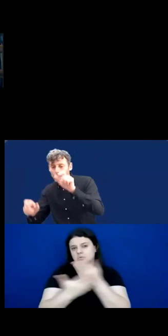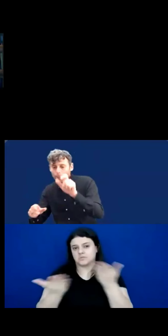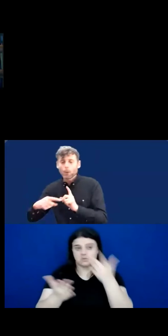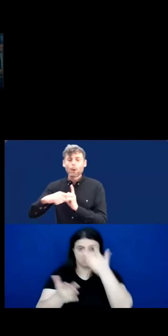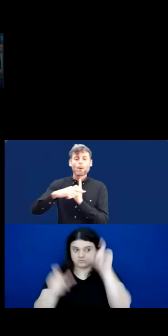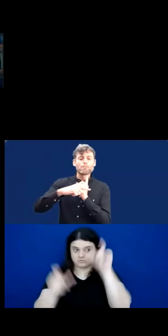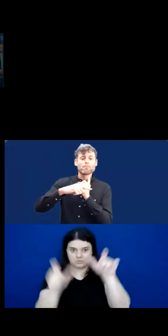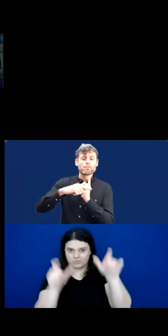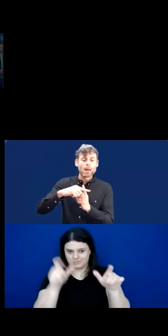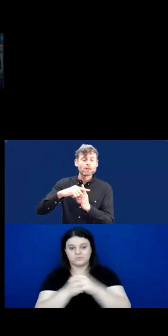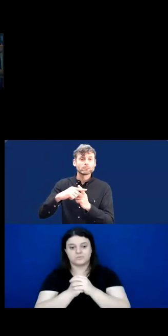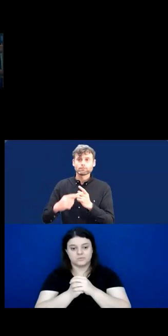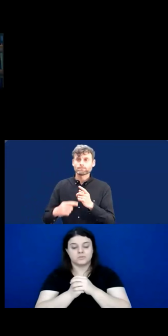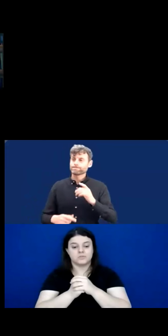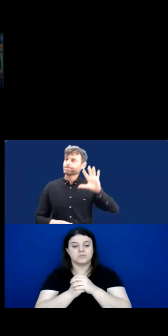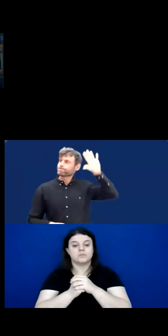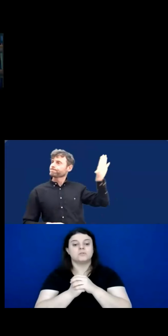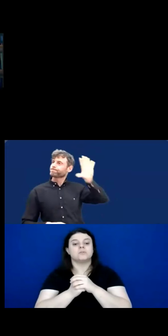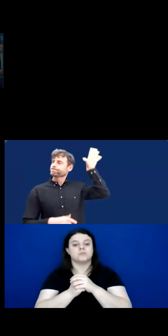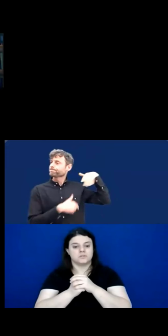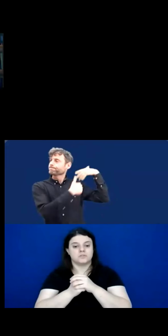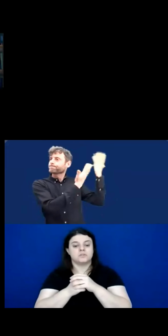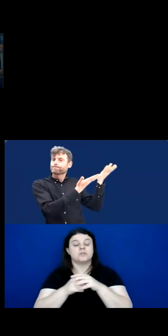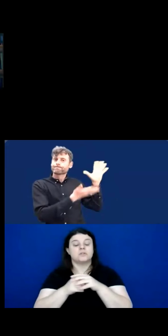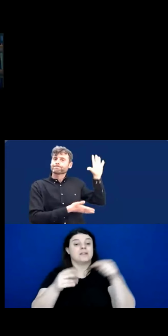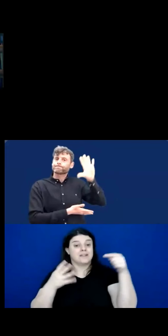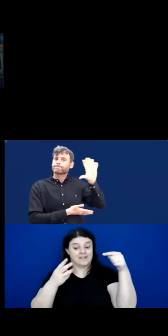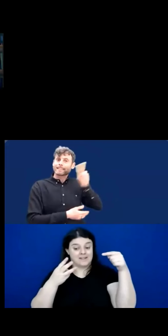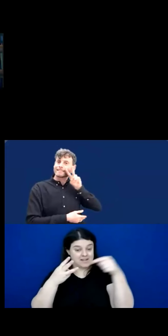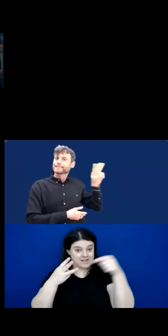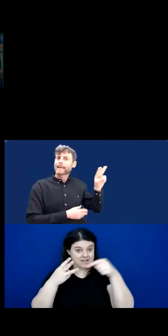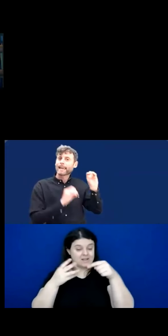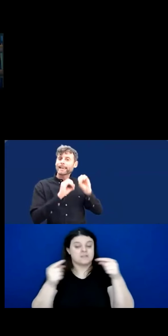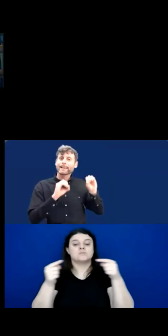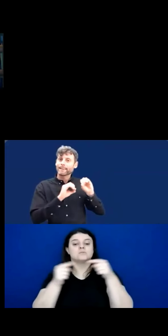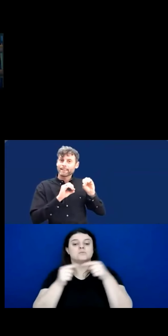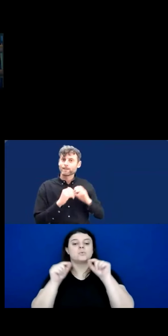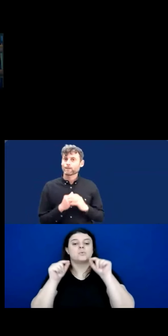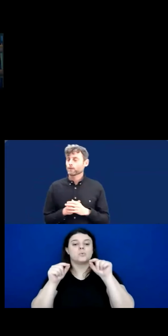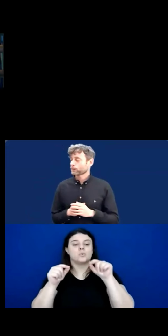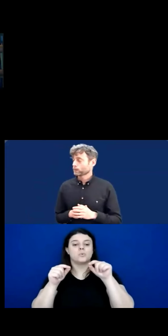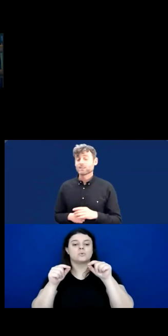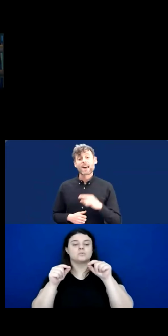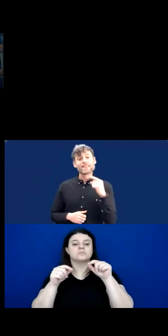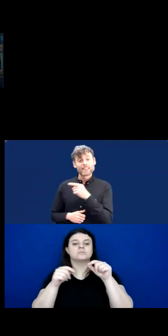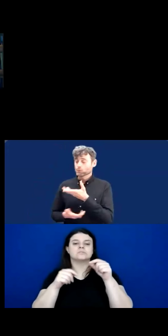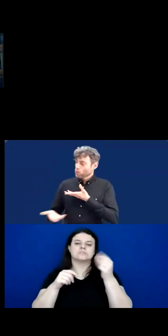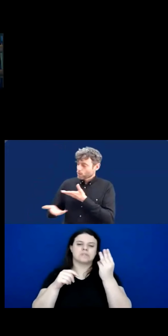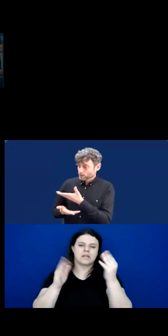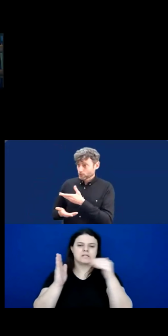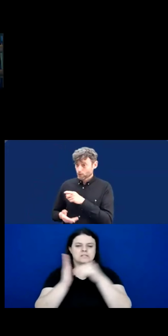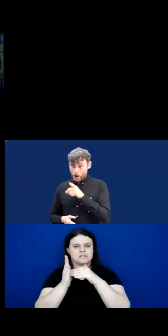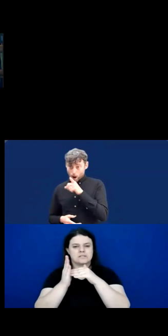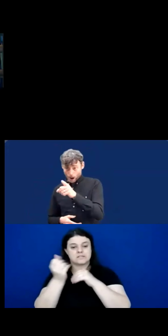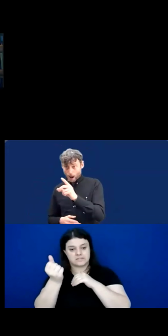The advanced phase in this layer corresponds with a level of 3 to 6 years and is